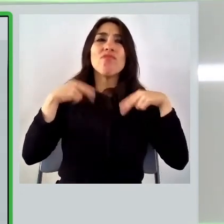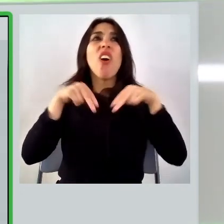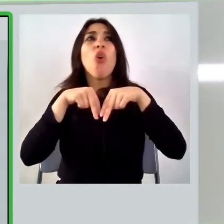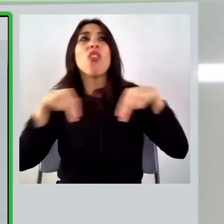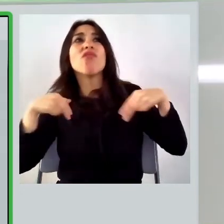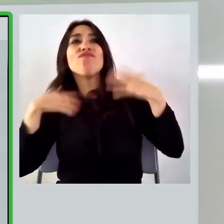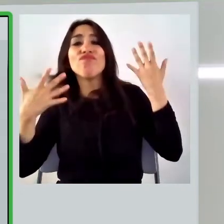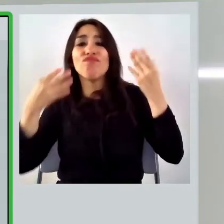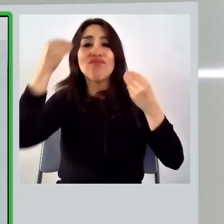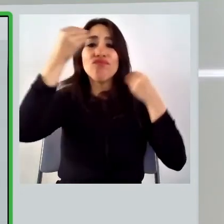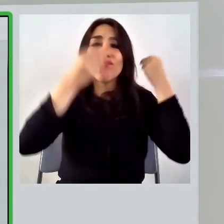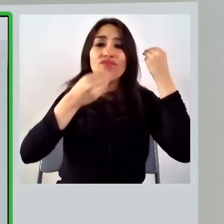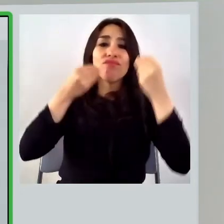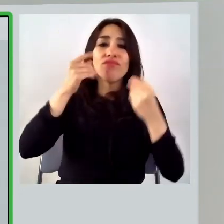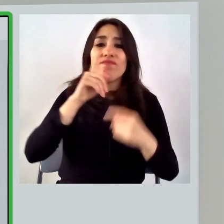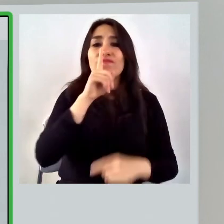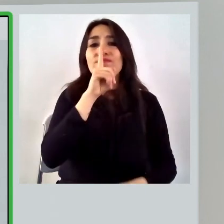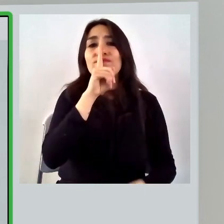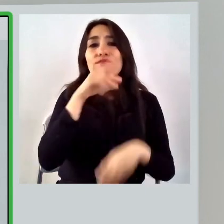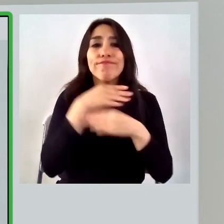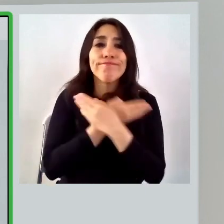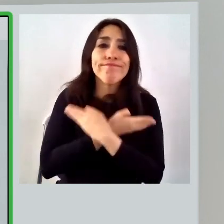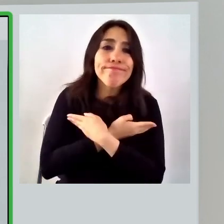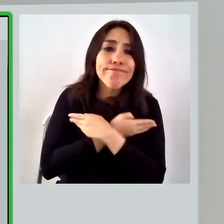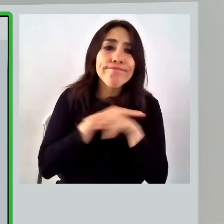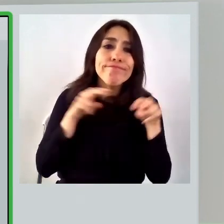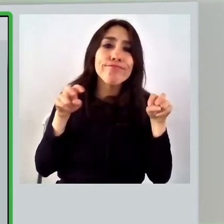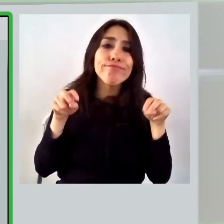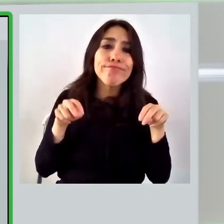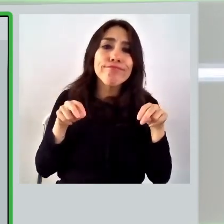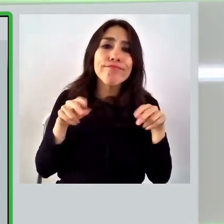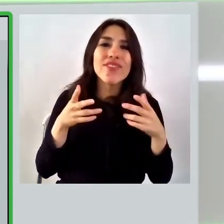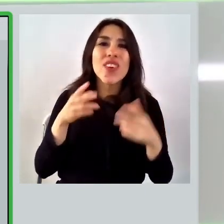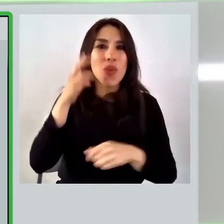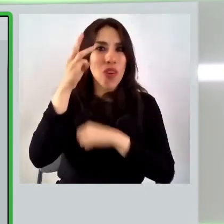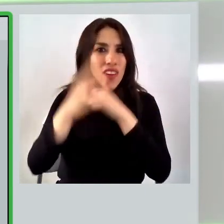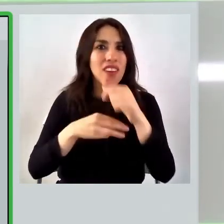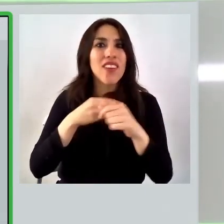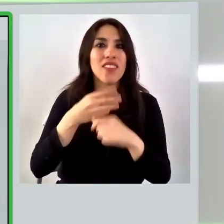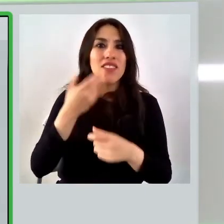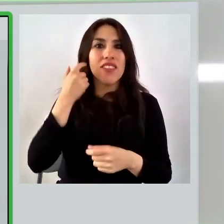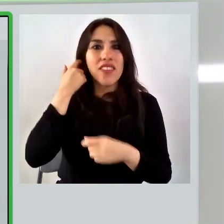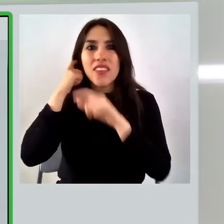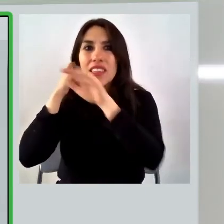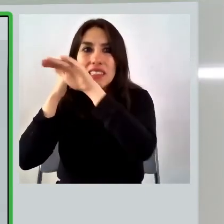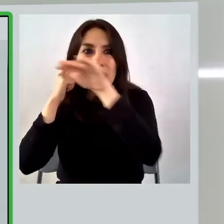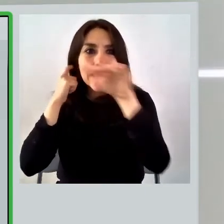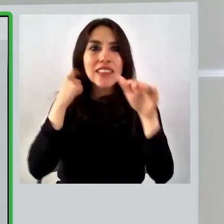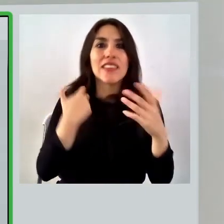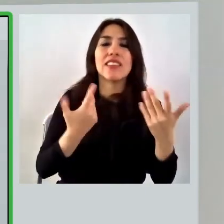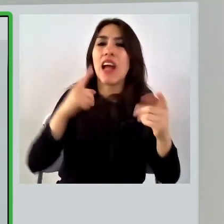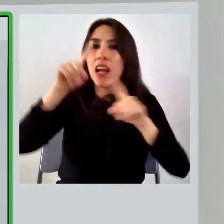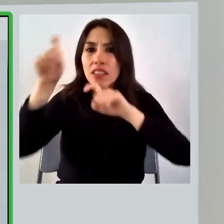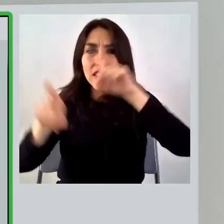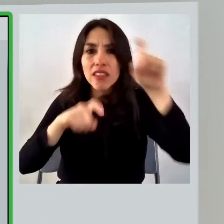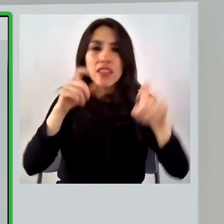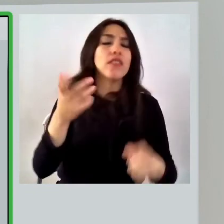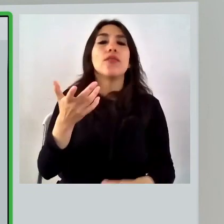we found that there are fears around things like retaliation, slower progression, less meaningful